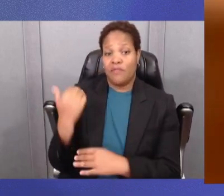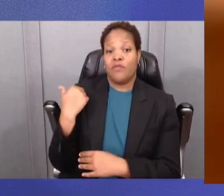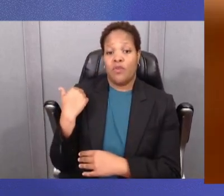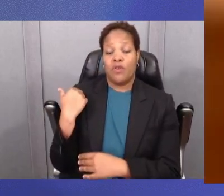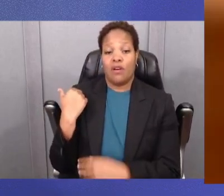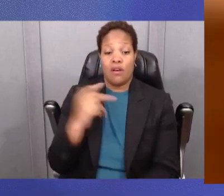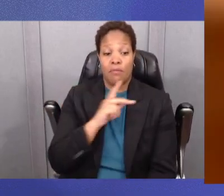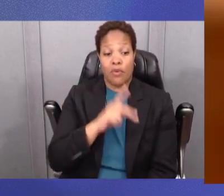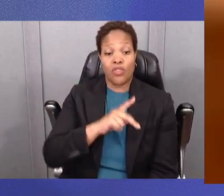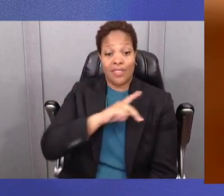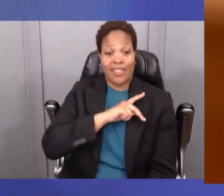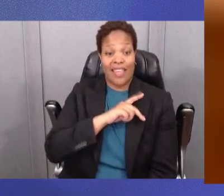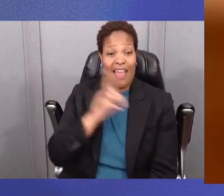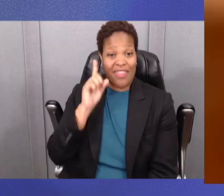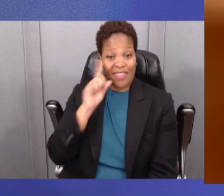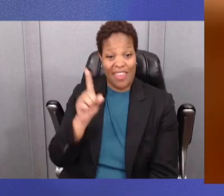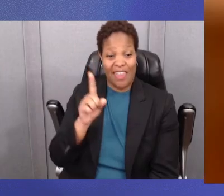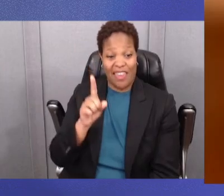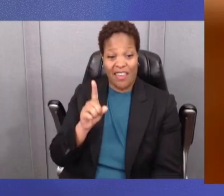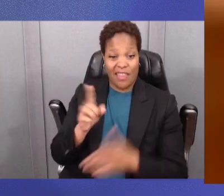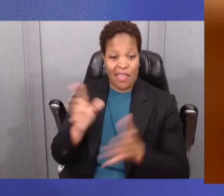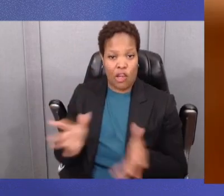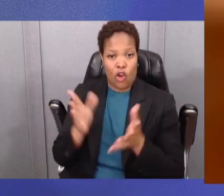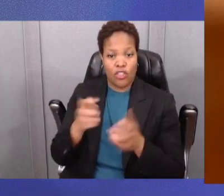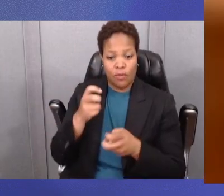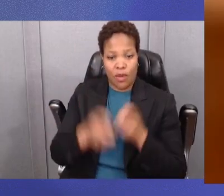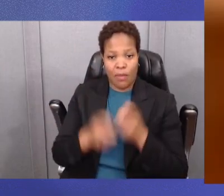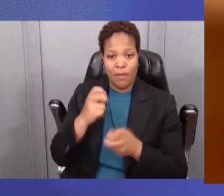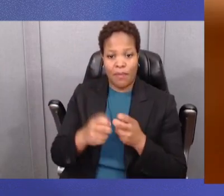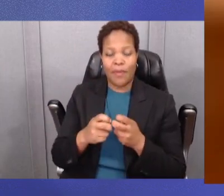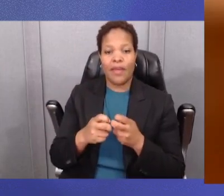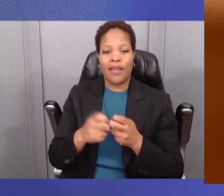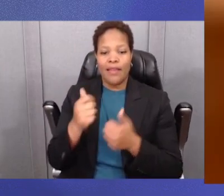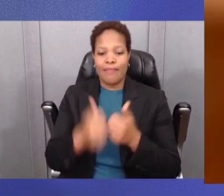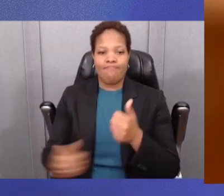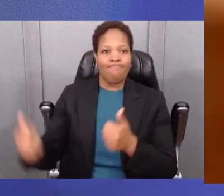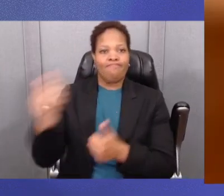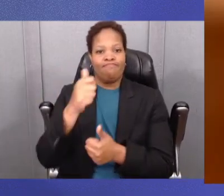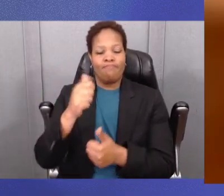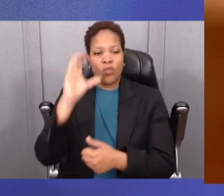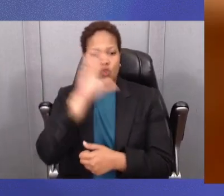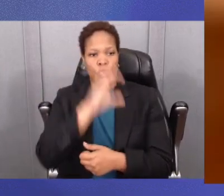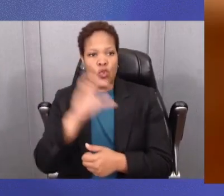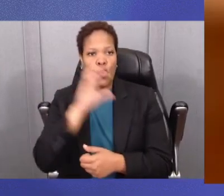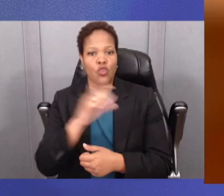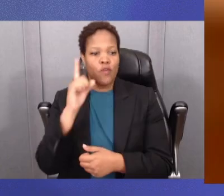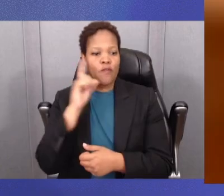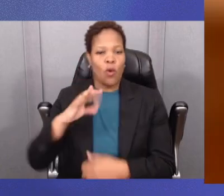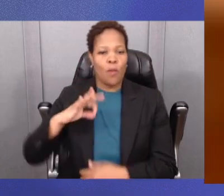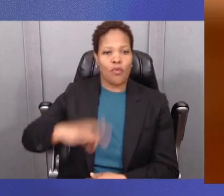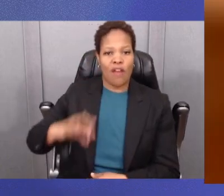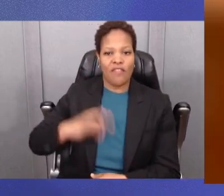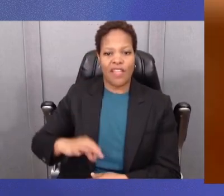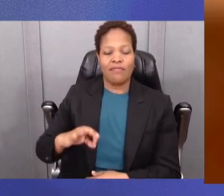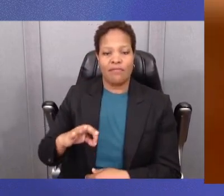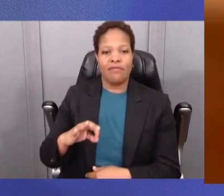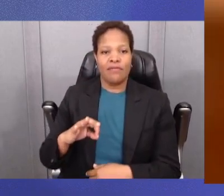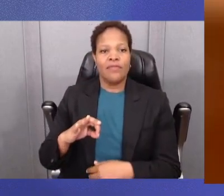driving problem is the dominance of the search for profit, the dominance of the